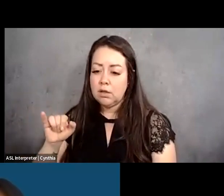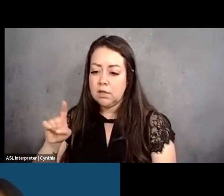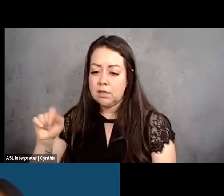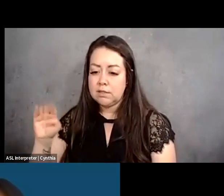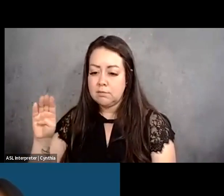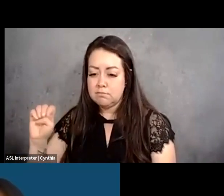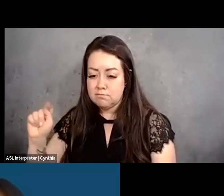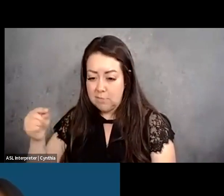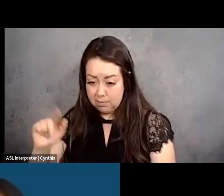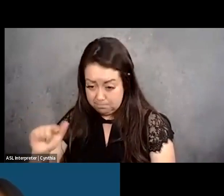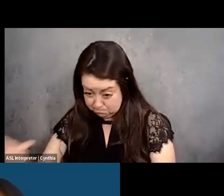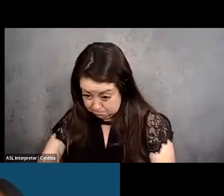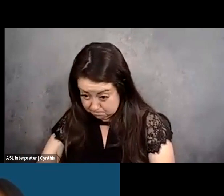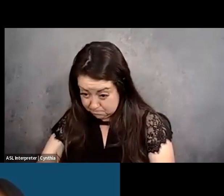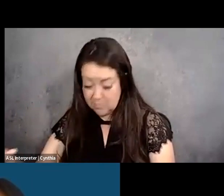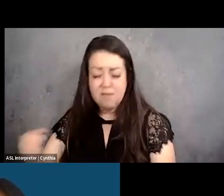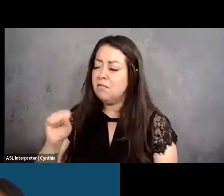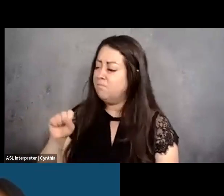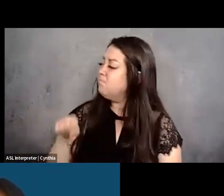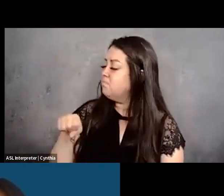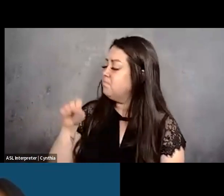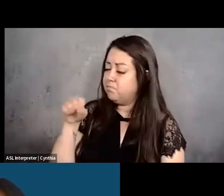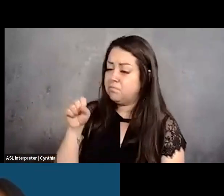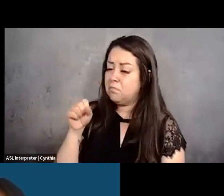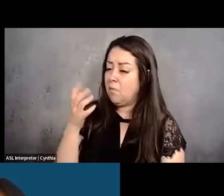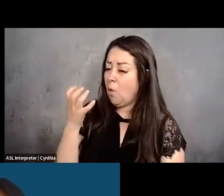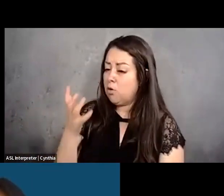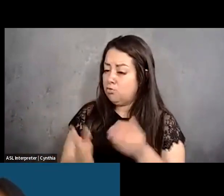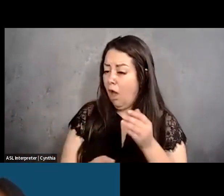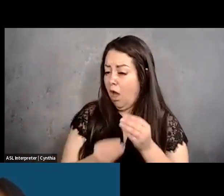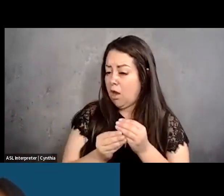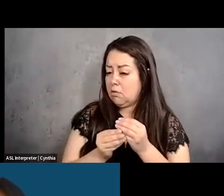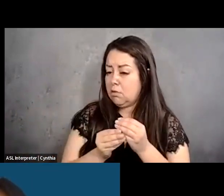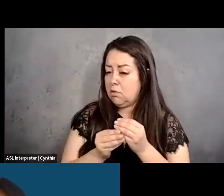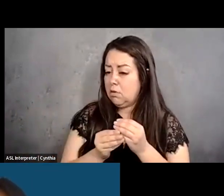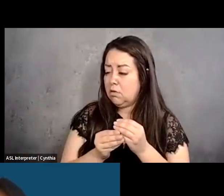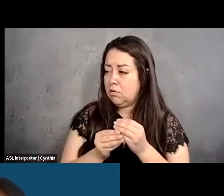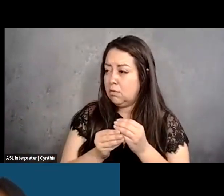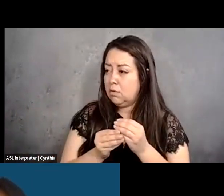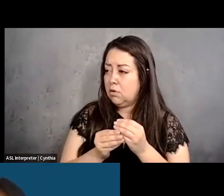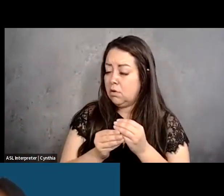that question? I will just add in that we ask